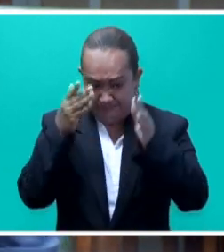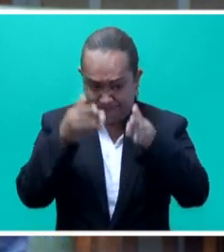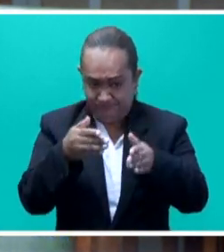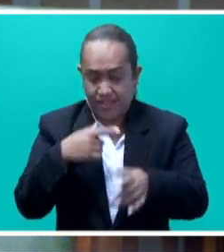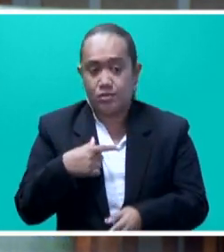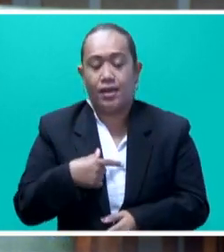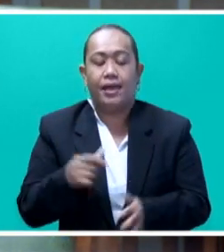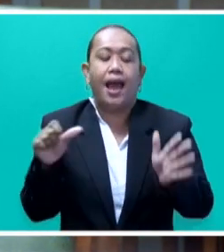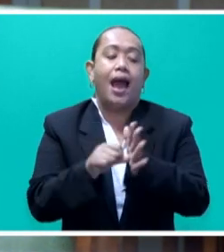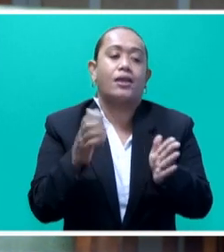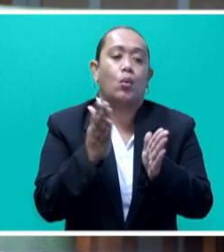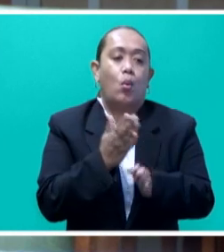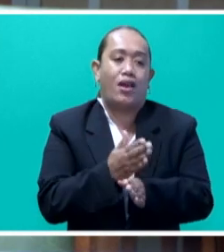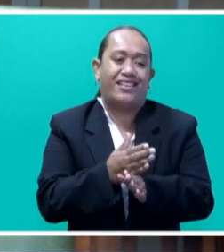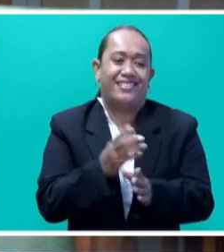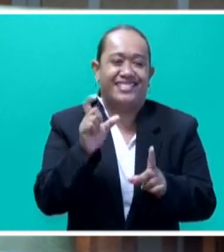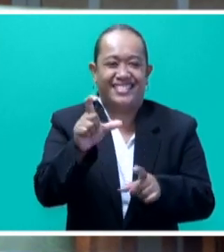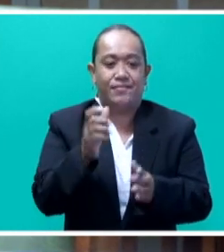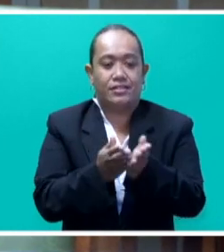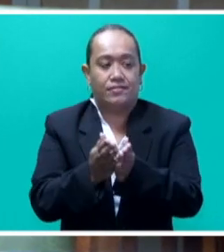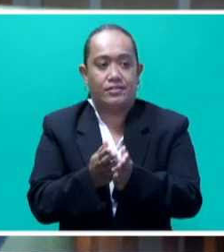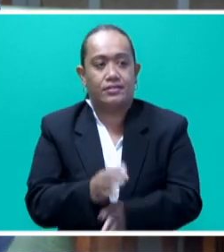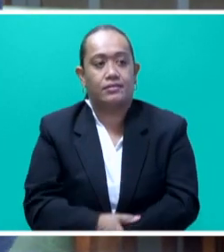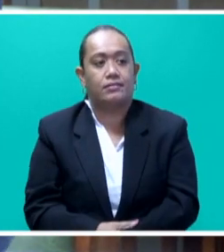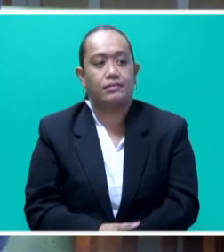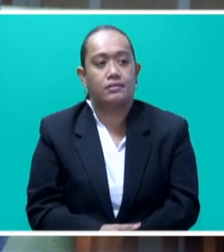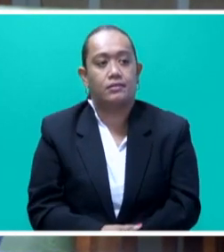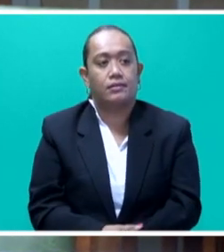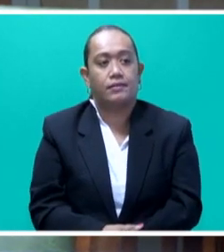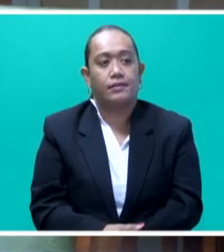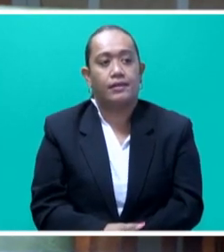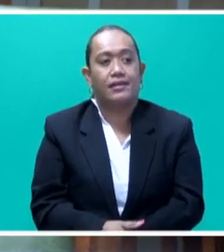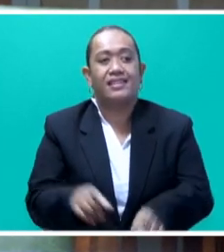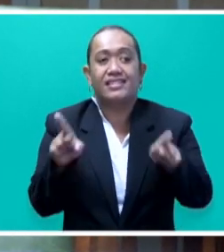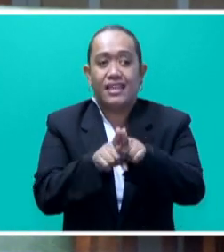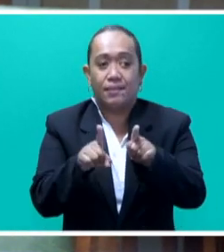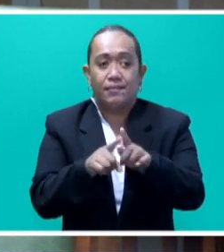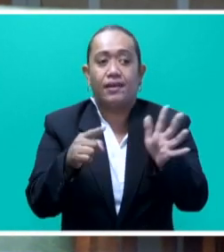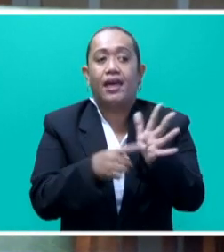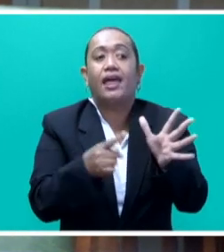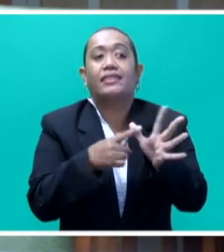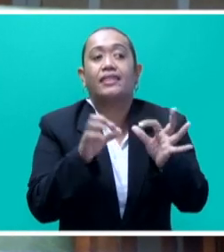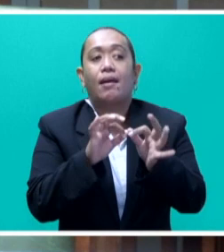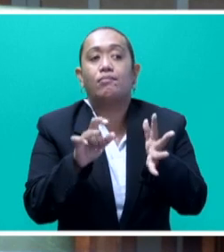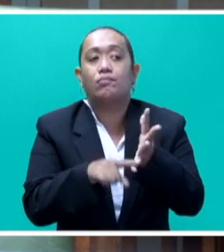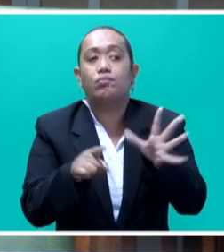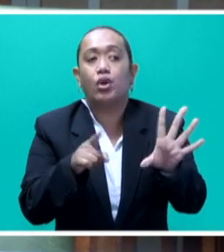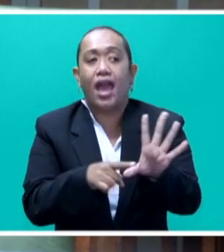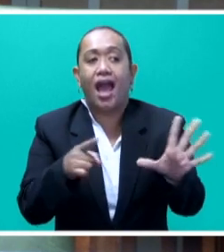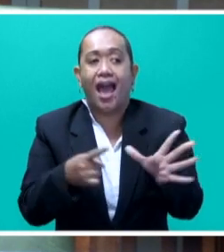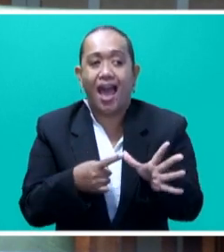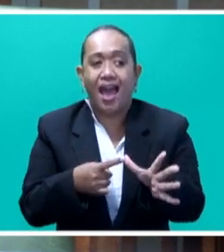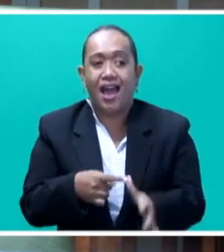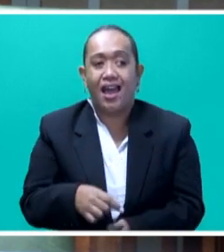civil servants. Mr. Speaker, so whilst I'm on it too, and Honourable Tambuya, please, I was not laughing at you. I was laughing at Honourable